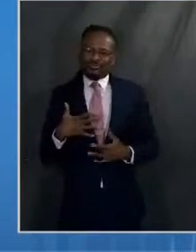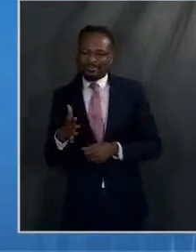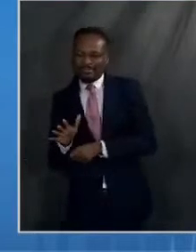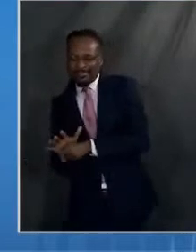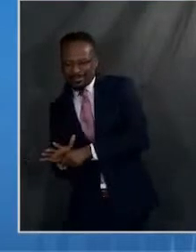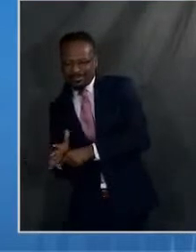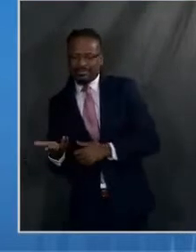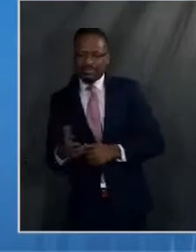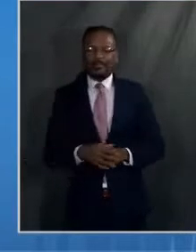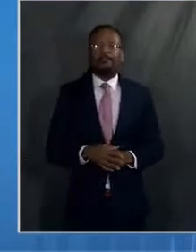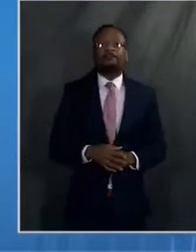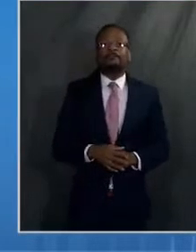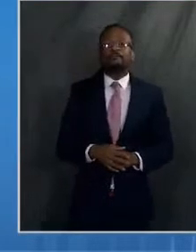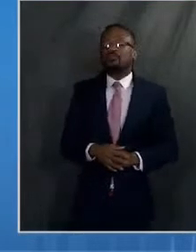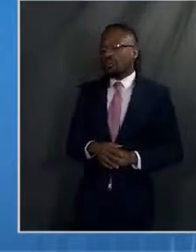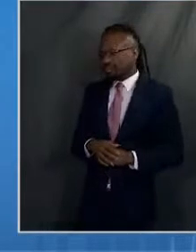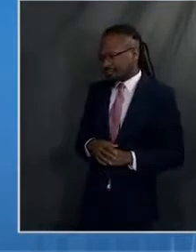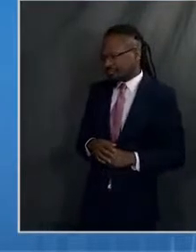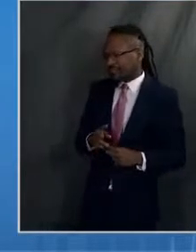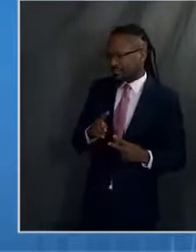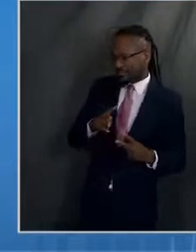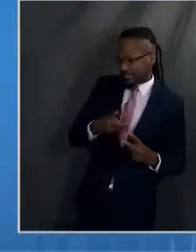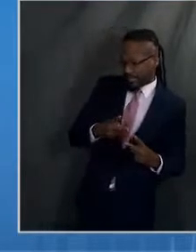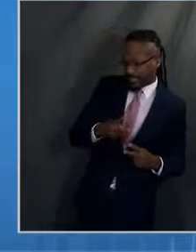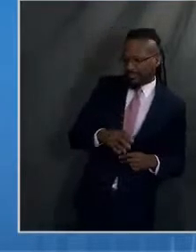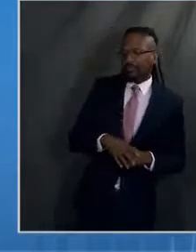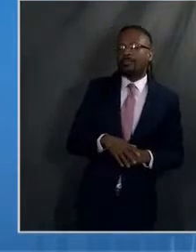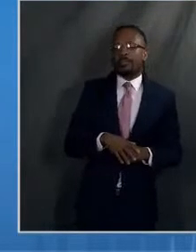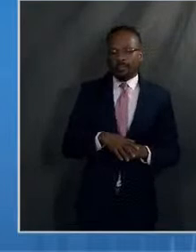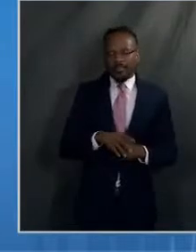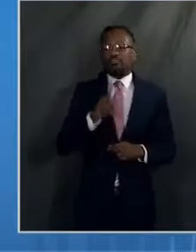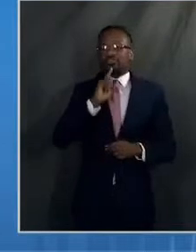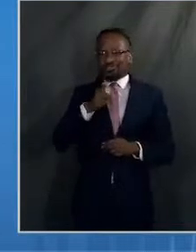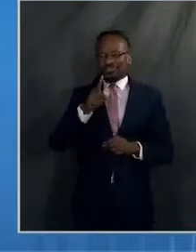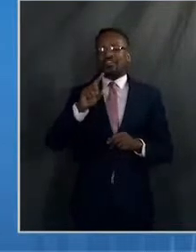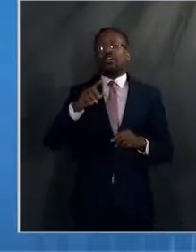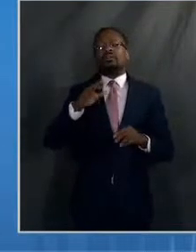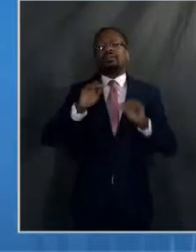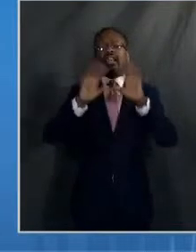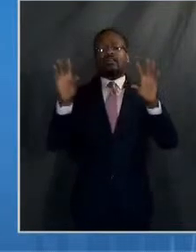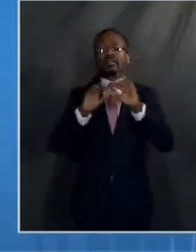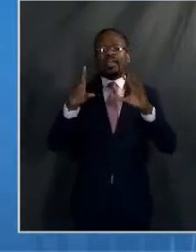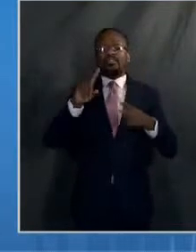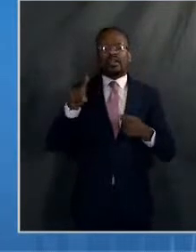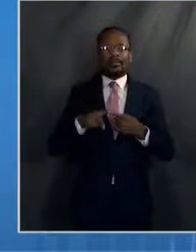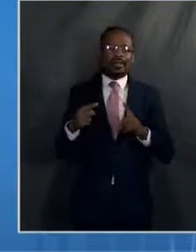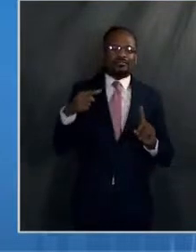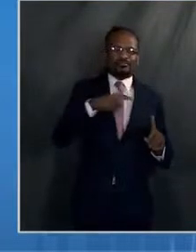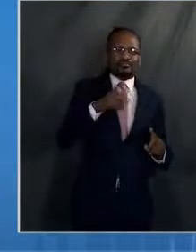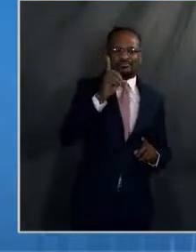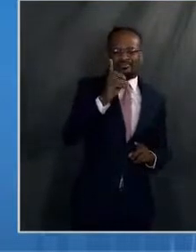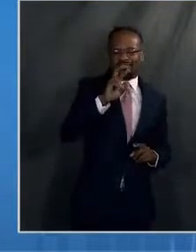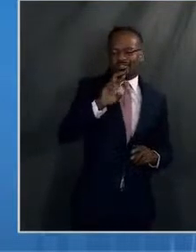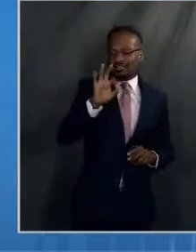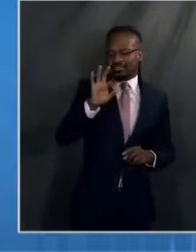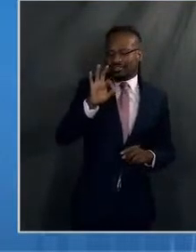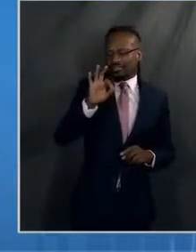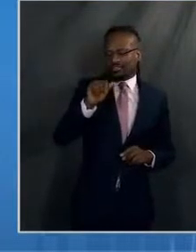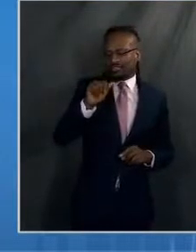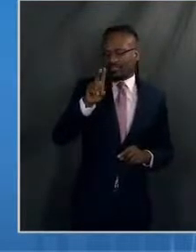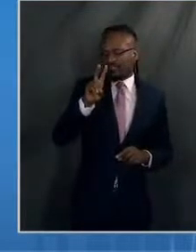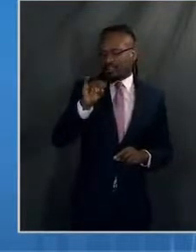about vaccine supply, actually, just to get some clarification about something Dr. Fauci said on